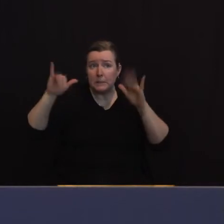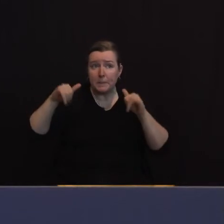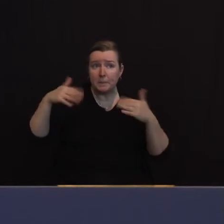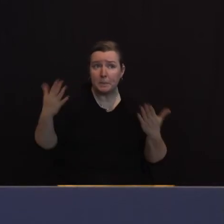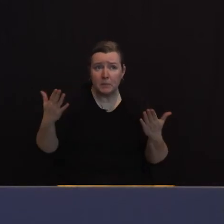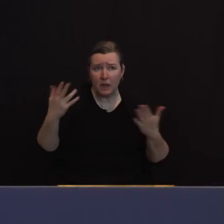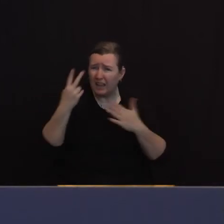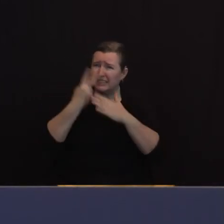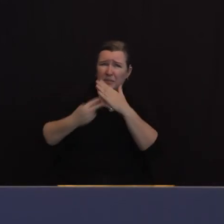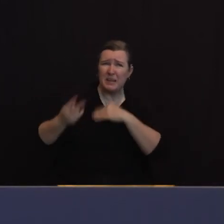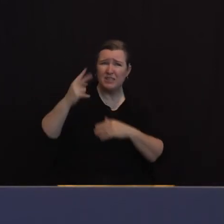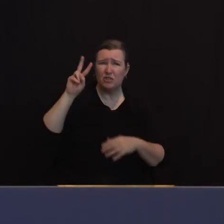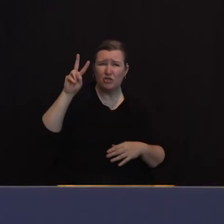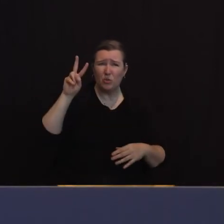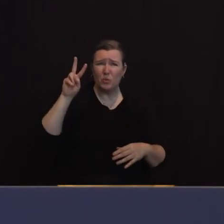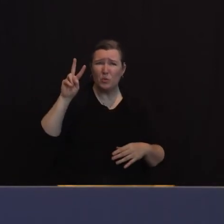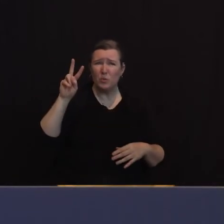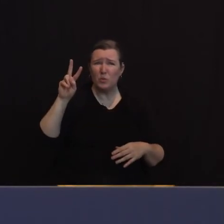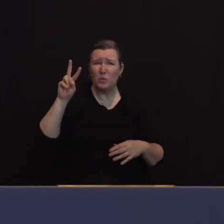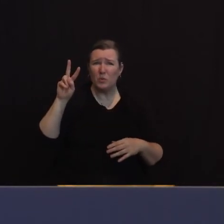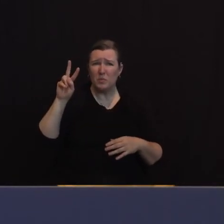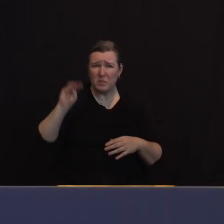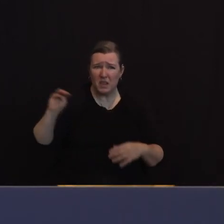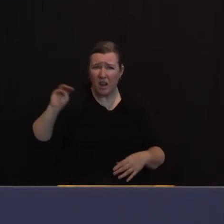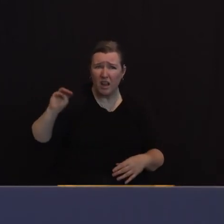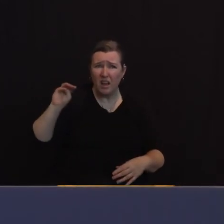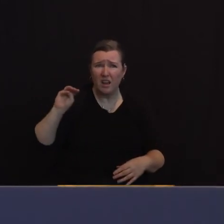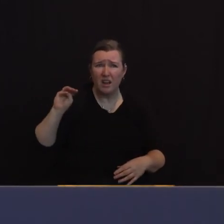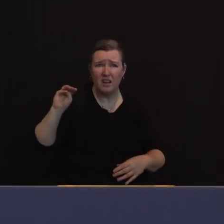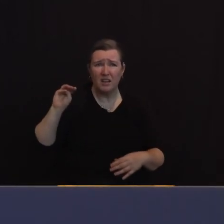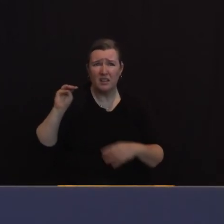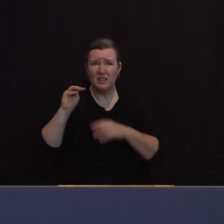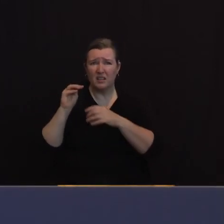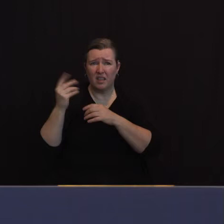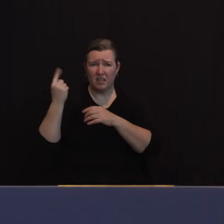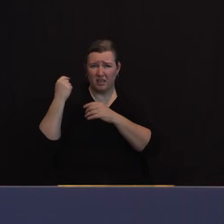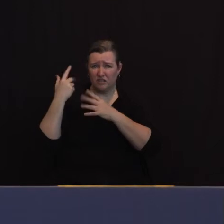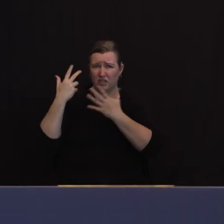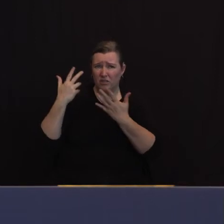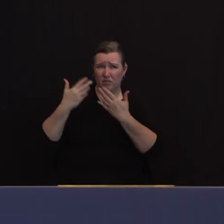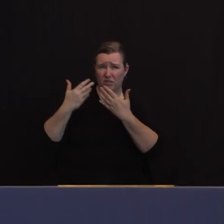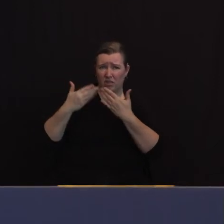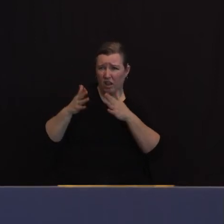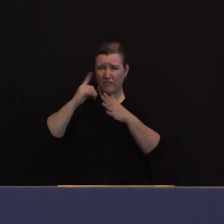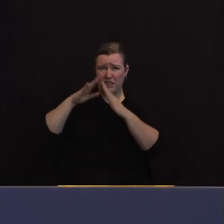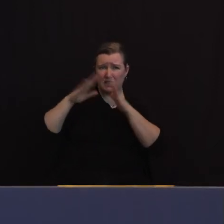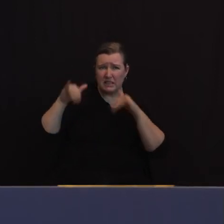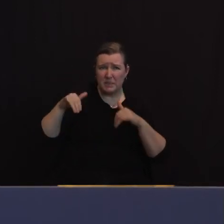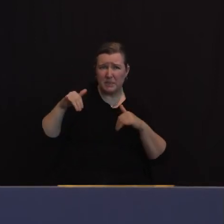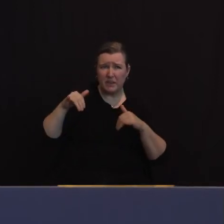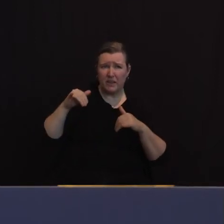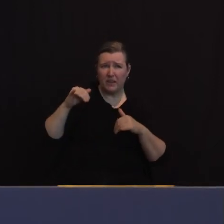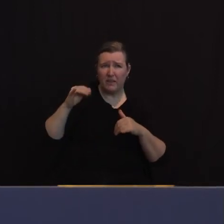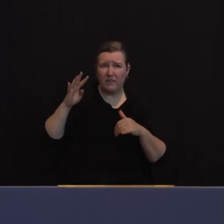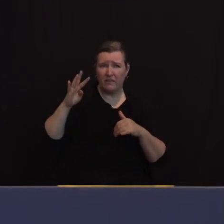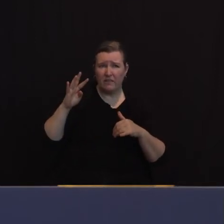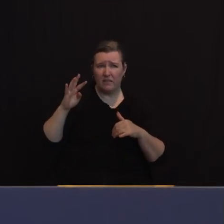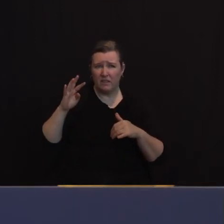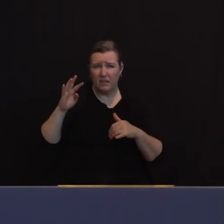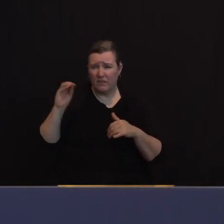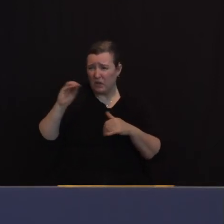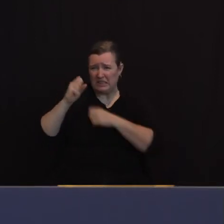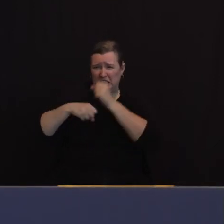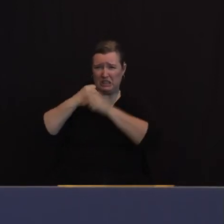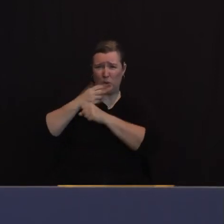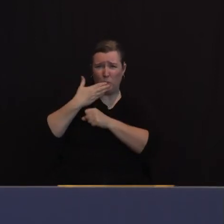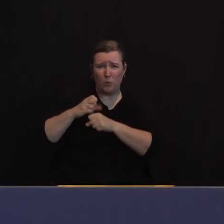wondered how we got to the point where we are using a 40-year-old system. Are you now satisfied that the system does not need to be replaced, and if